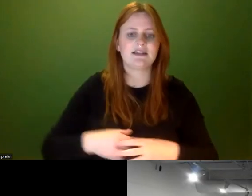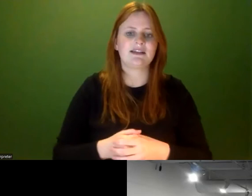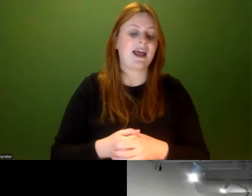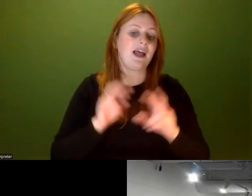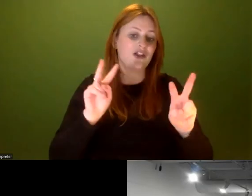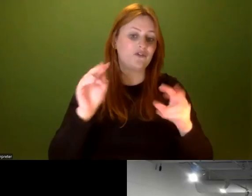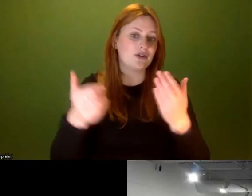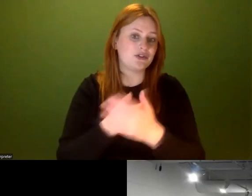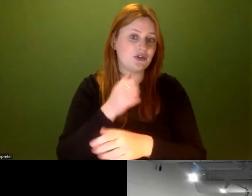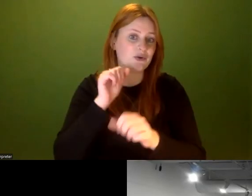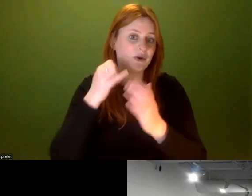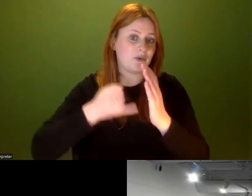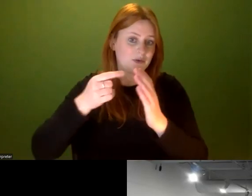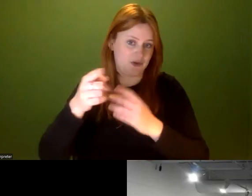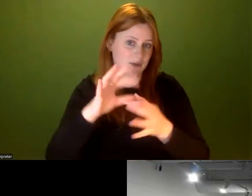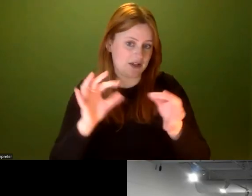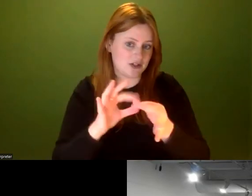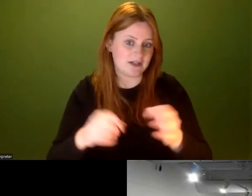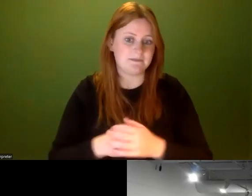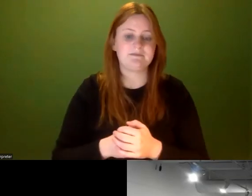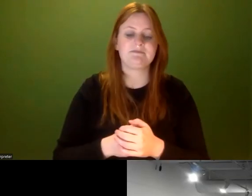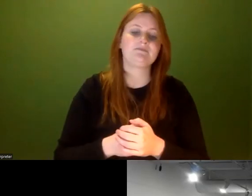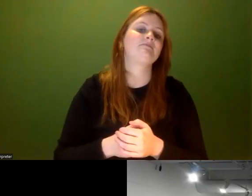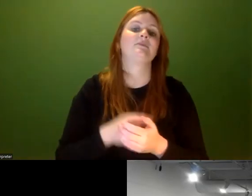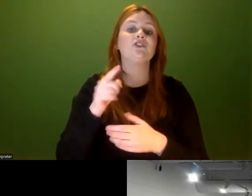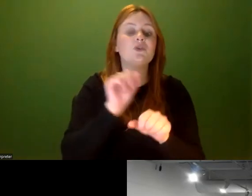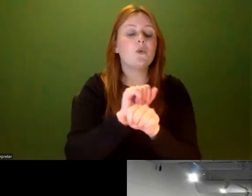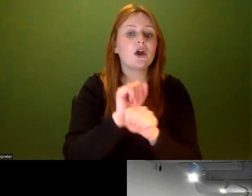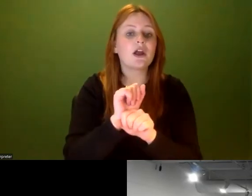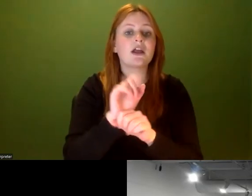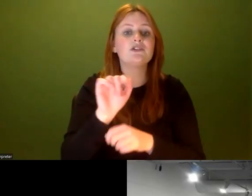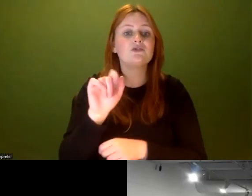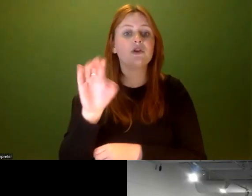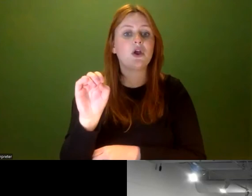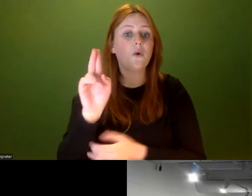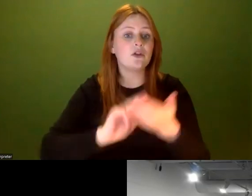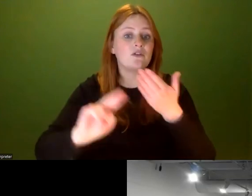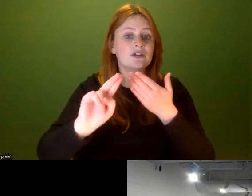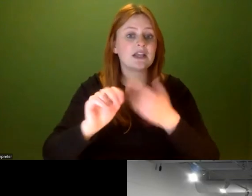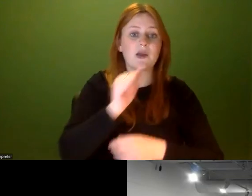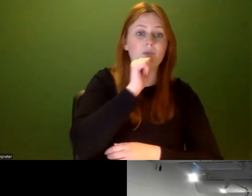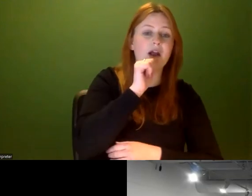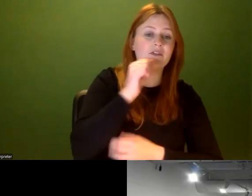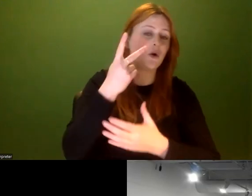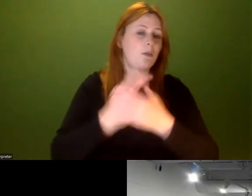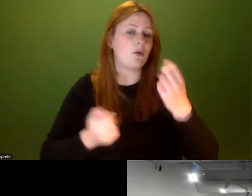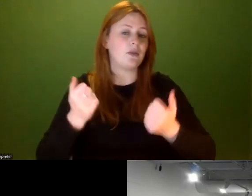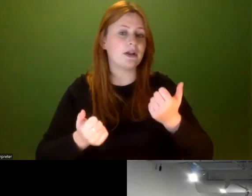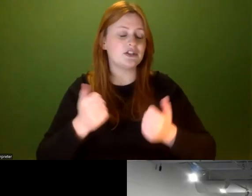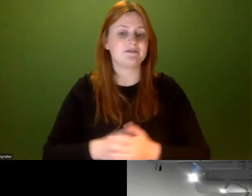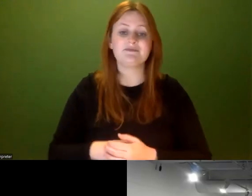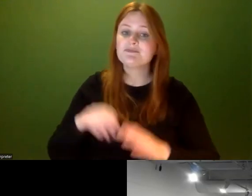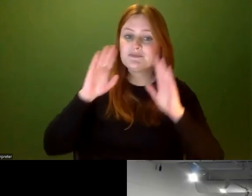And then, do you work in a studio at the university or a private studio or both? Oh, hi,